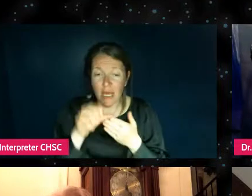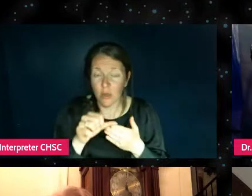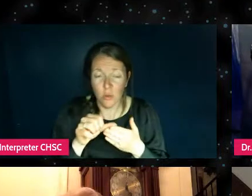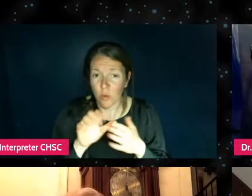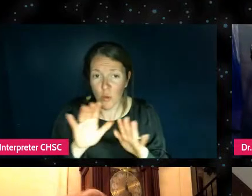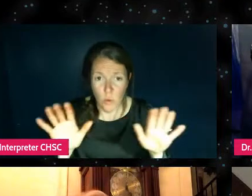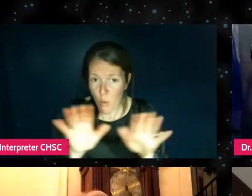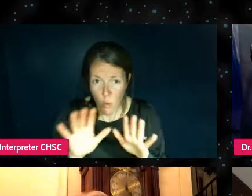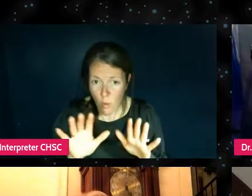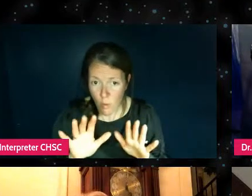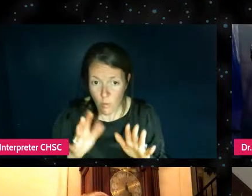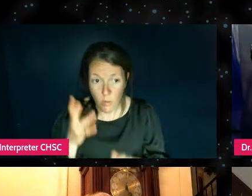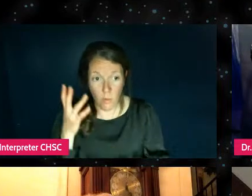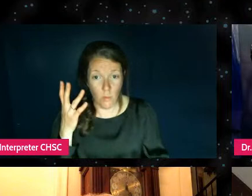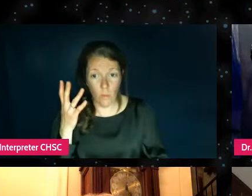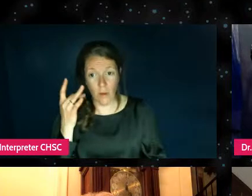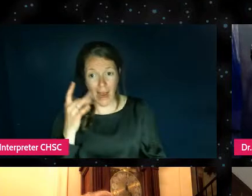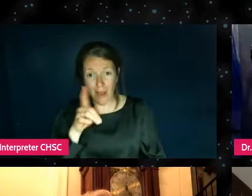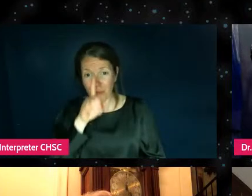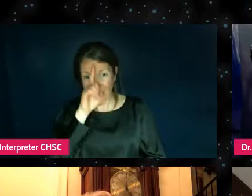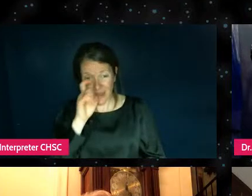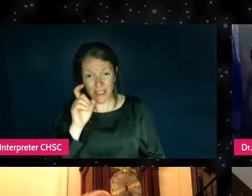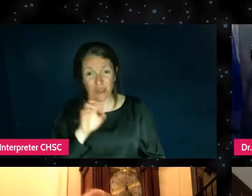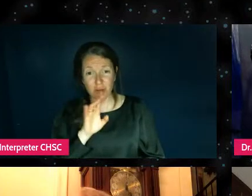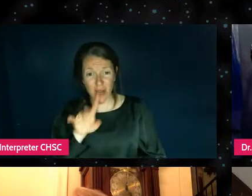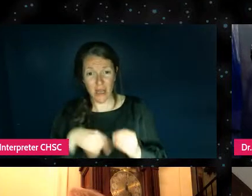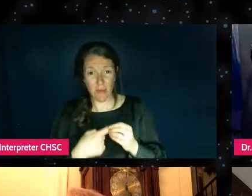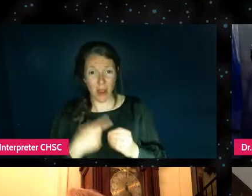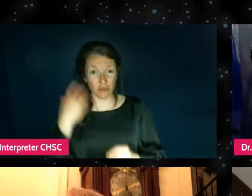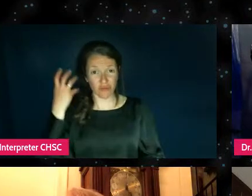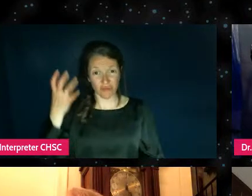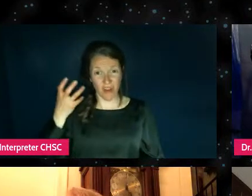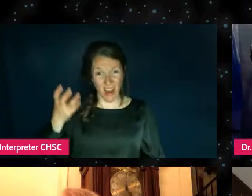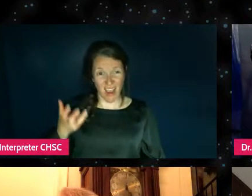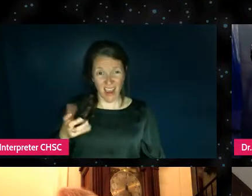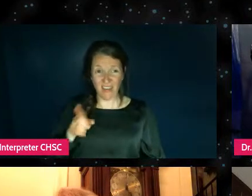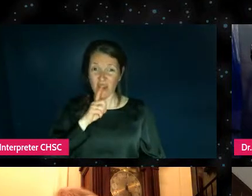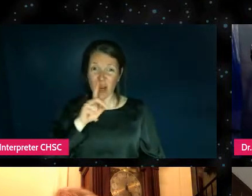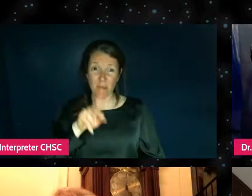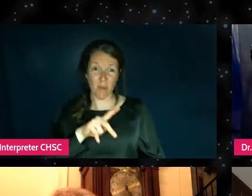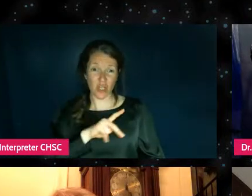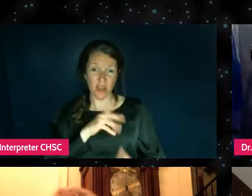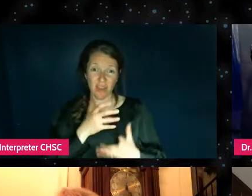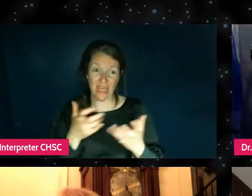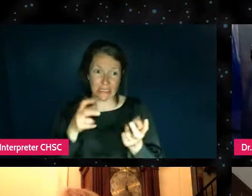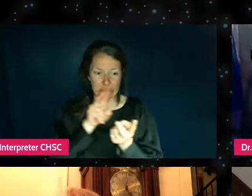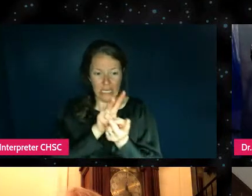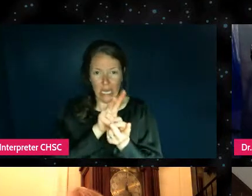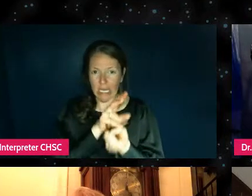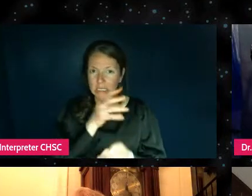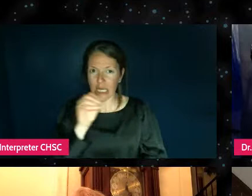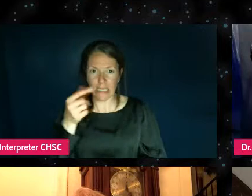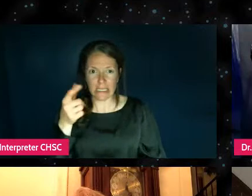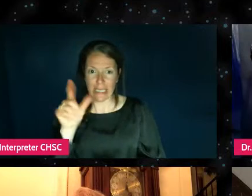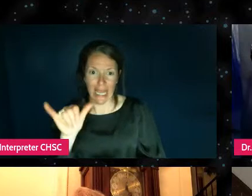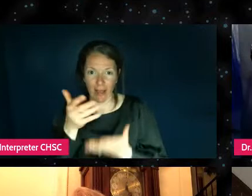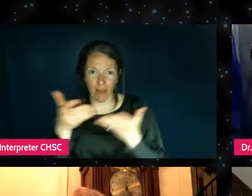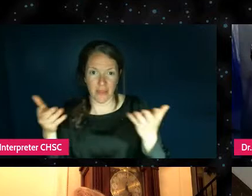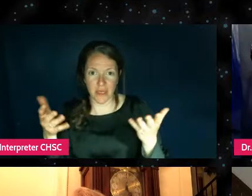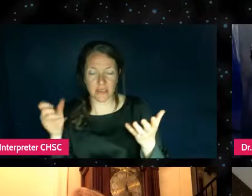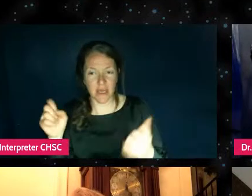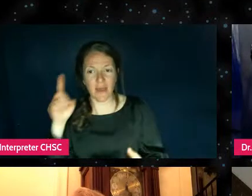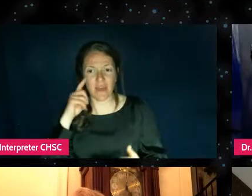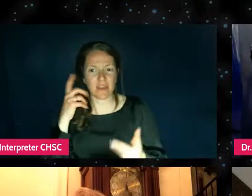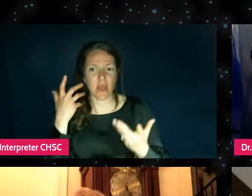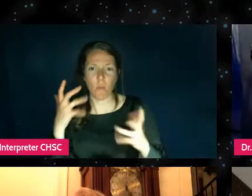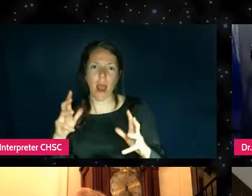because they were talking about really personal things, about drag, about sex, about gay things, you know? And I think they just